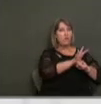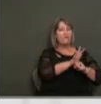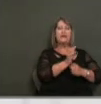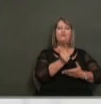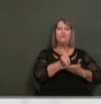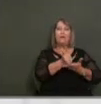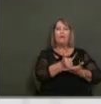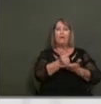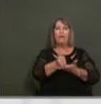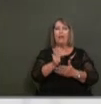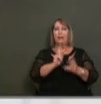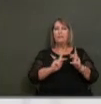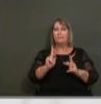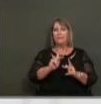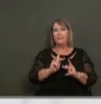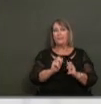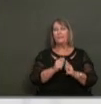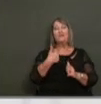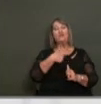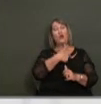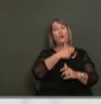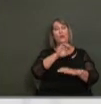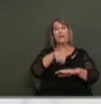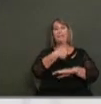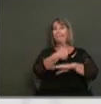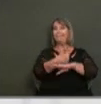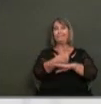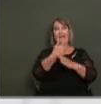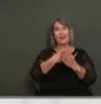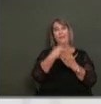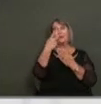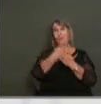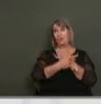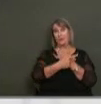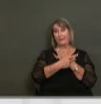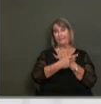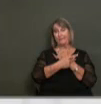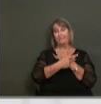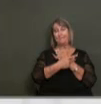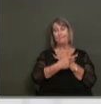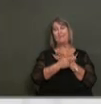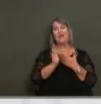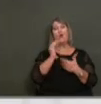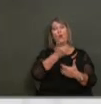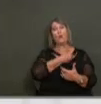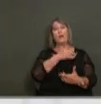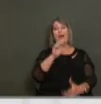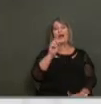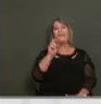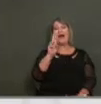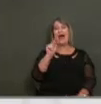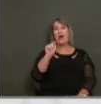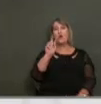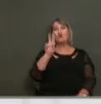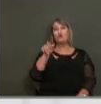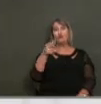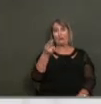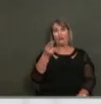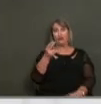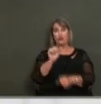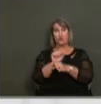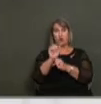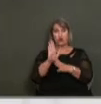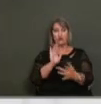of the community. So we created a program where we have outreach workers trying to connect